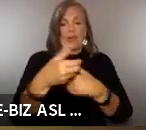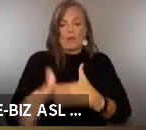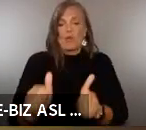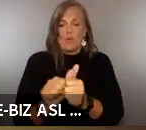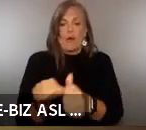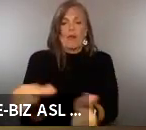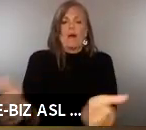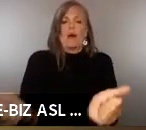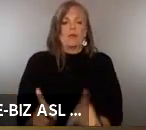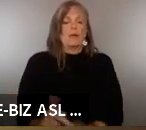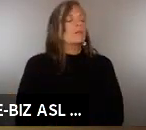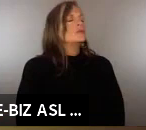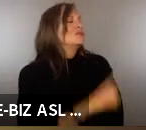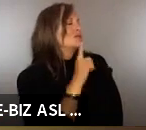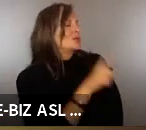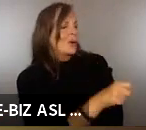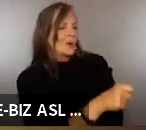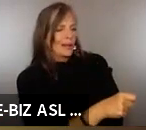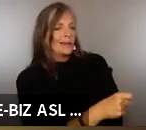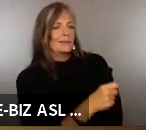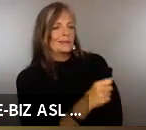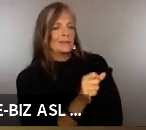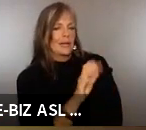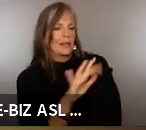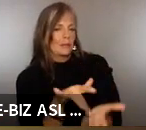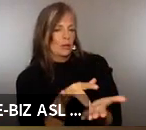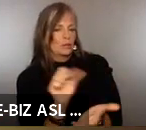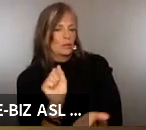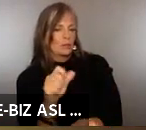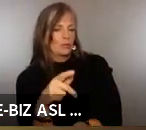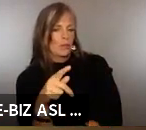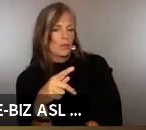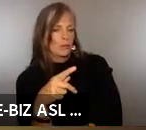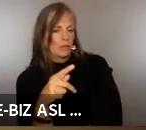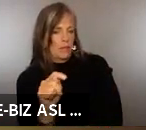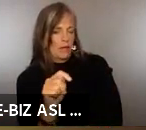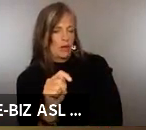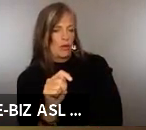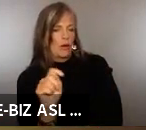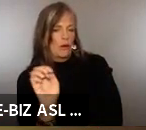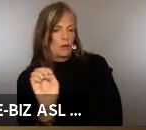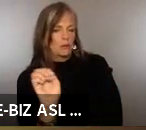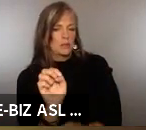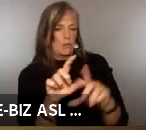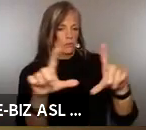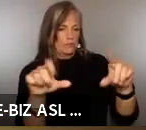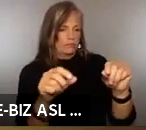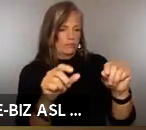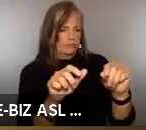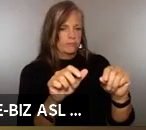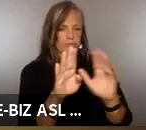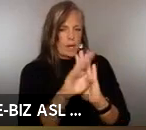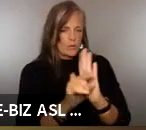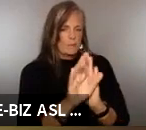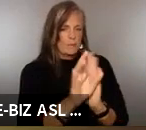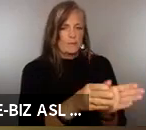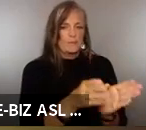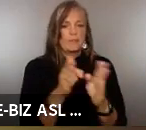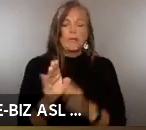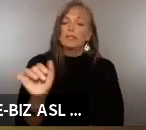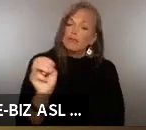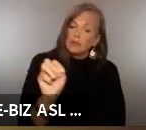I want to move down. Jim, you are a Providence actor that has been around for quite a while. And you were with us